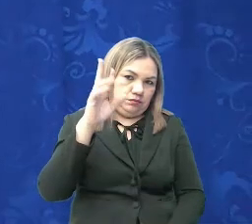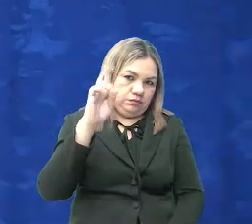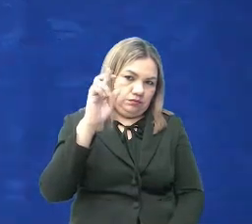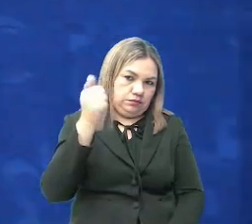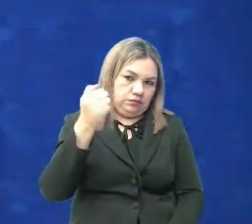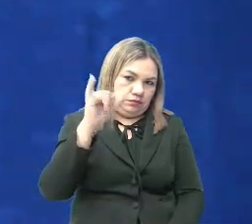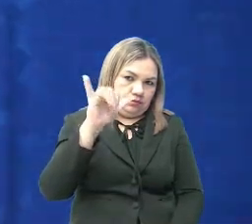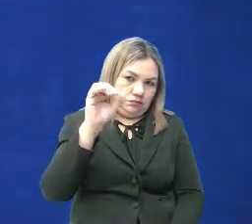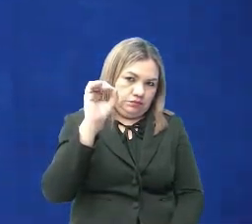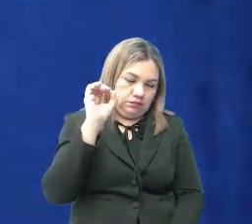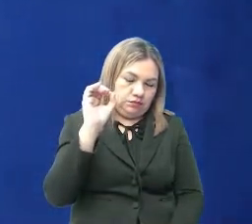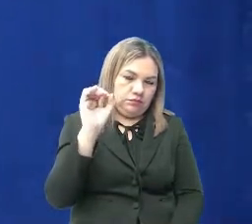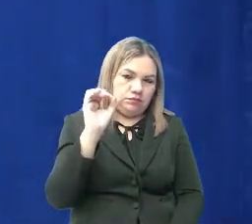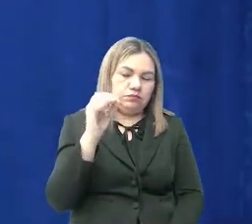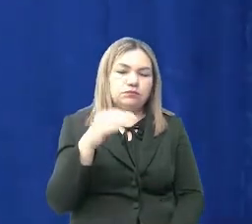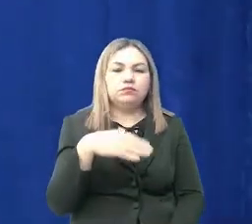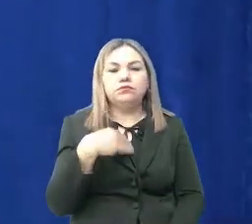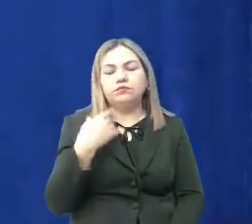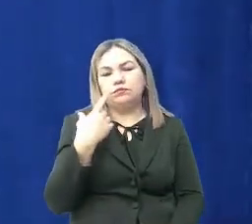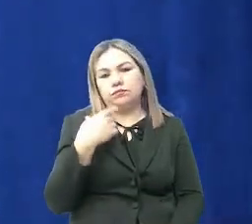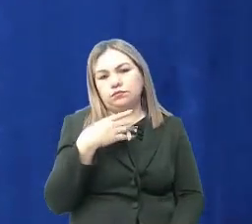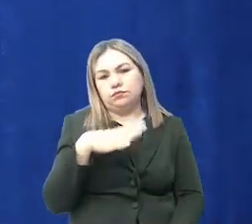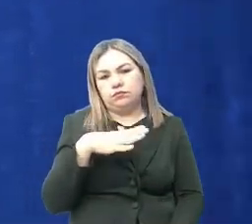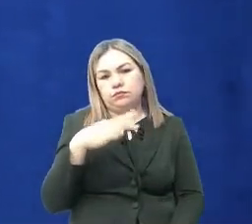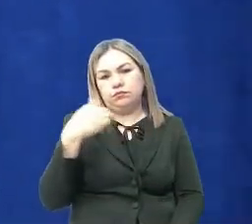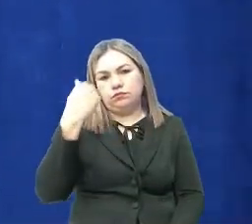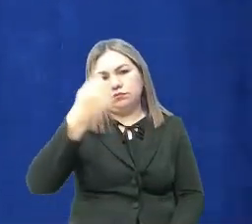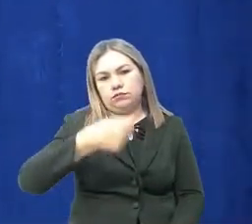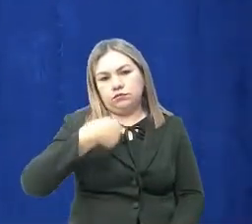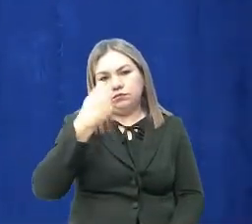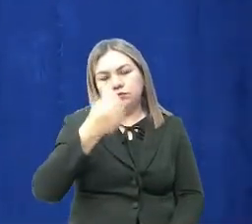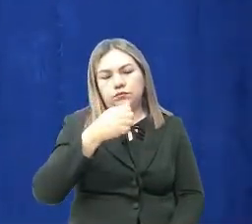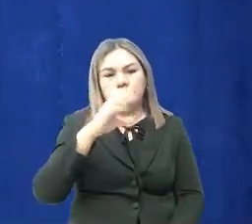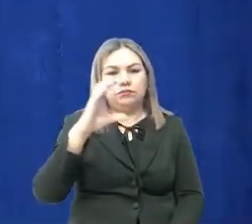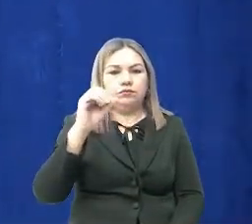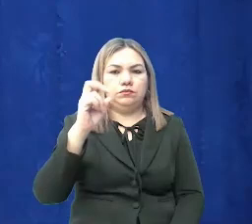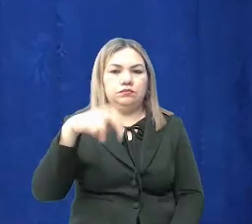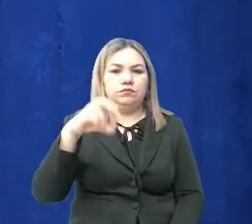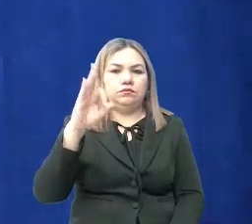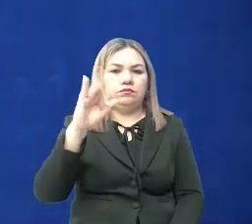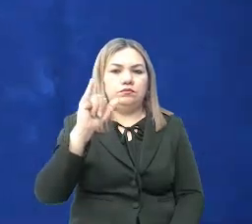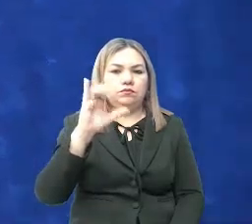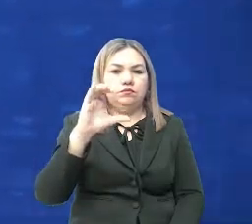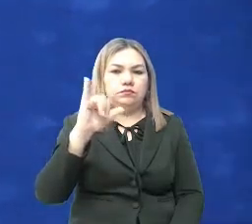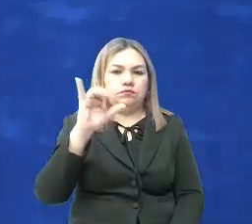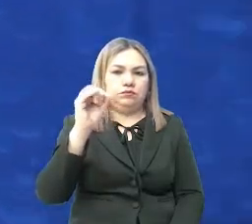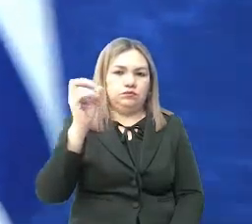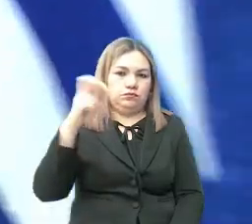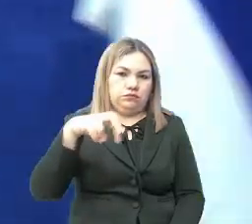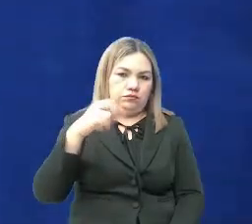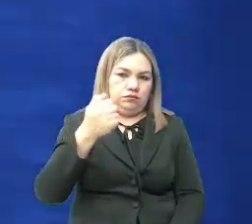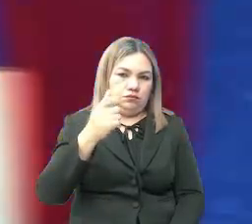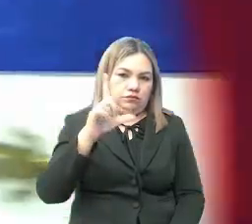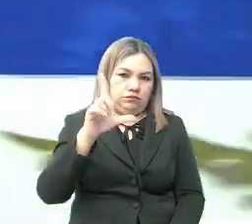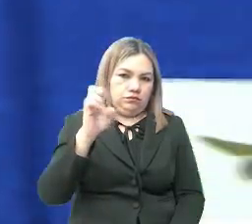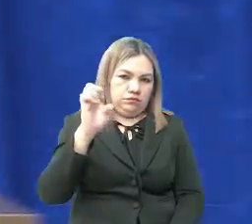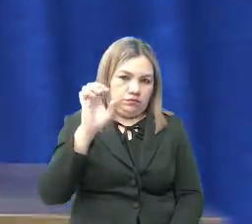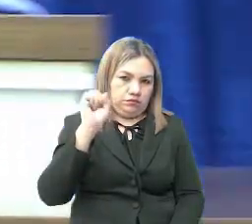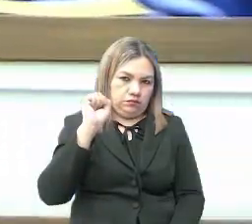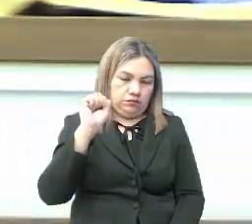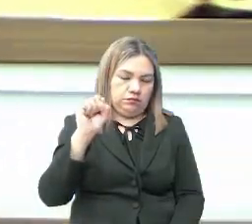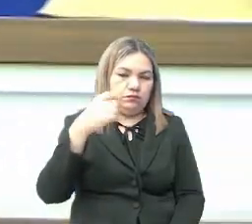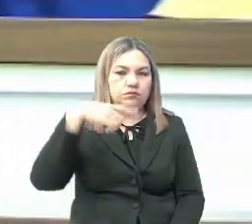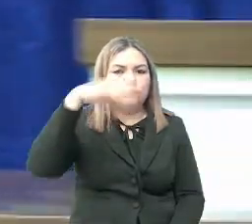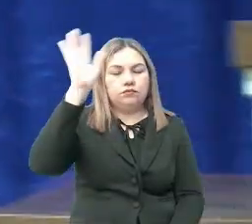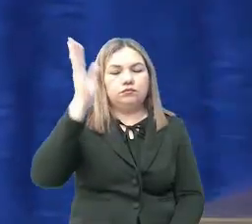But there's other conditional prophecies as well. For example, God said, I'm going to prosper you. I'm going to take